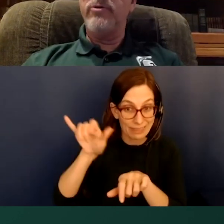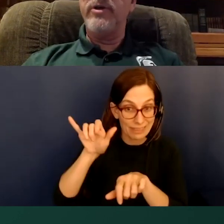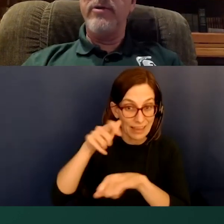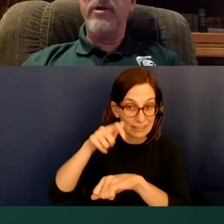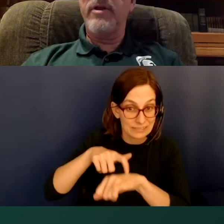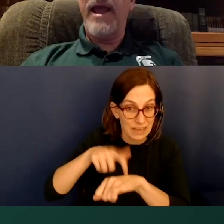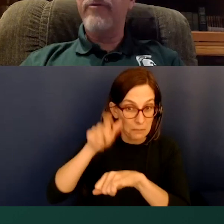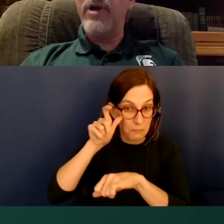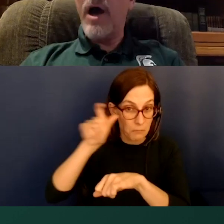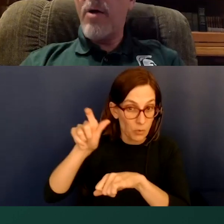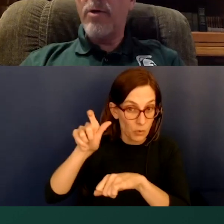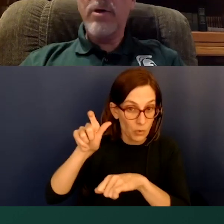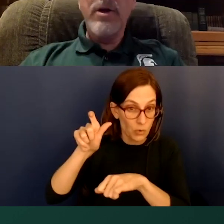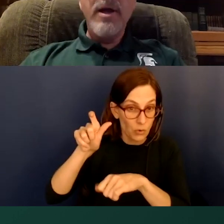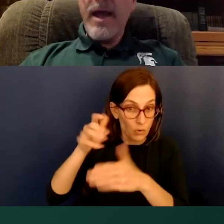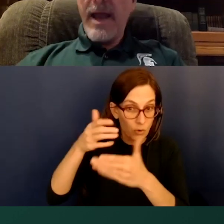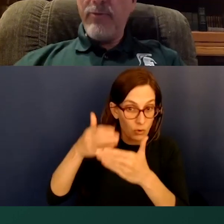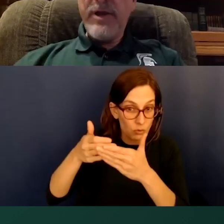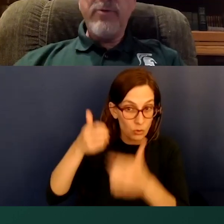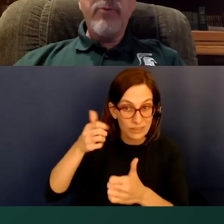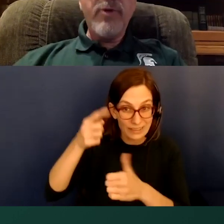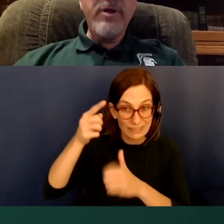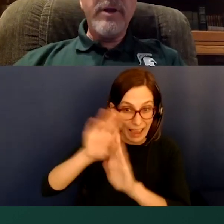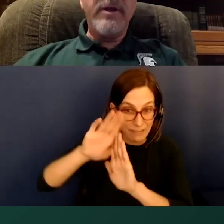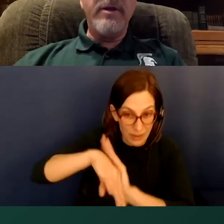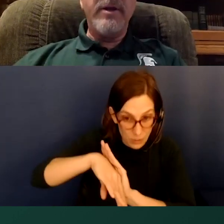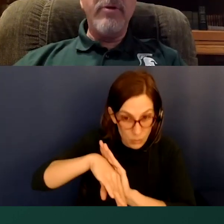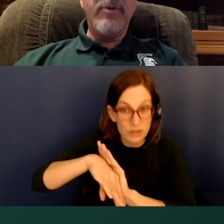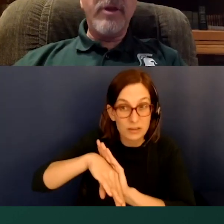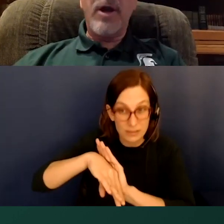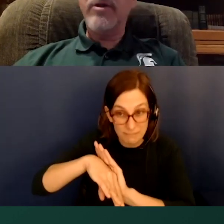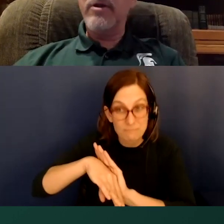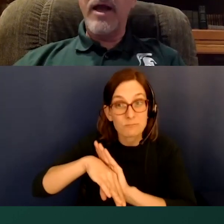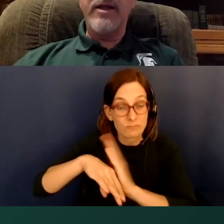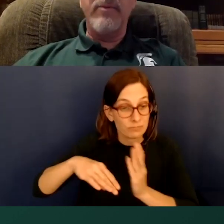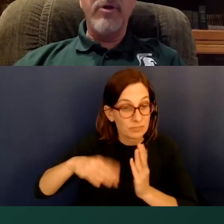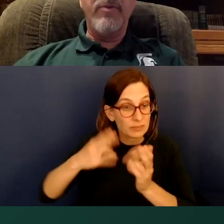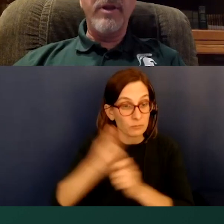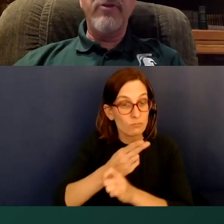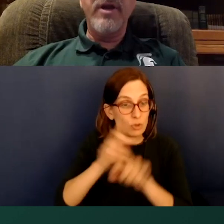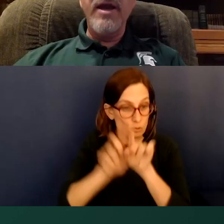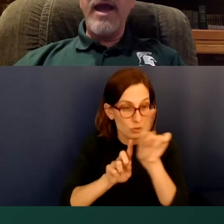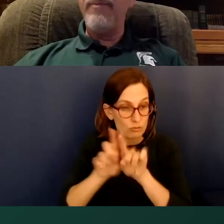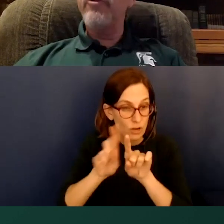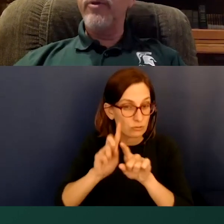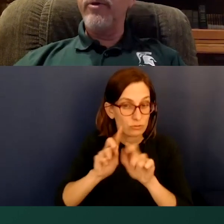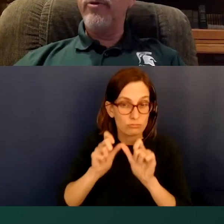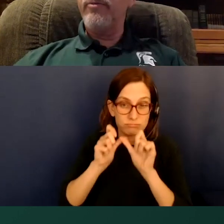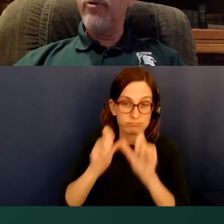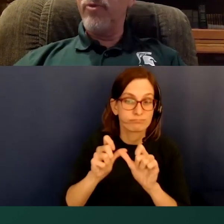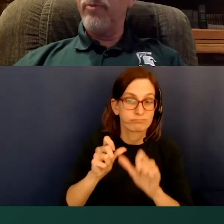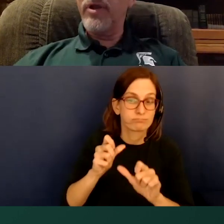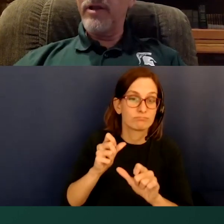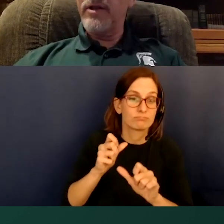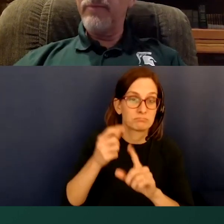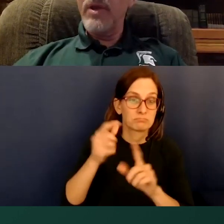down to the nearest half an hour, and we can really use the stars to lock in the moon's position and measure the month